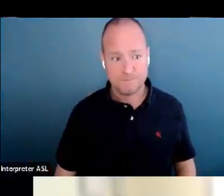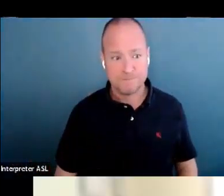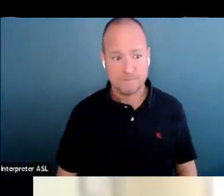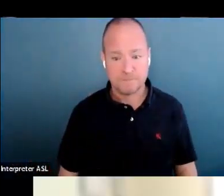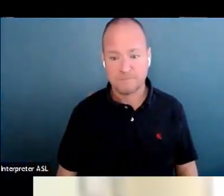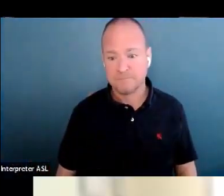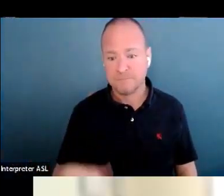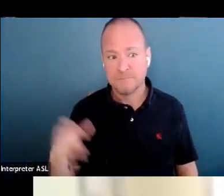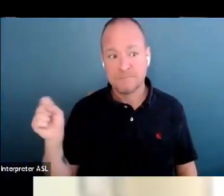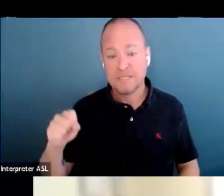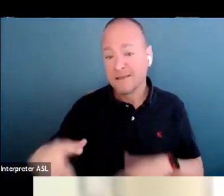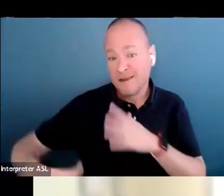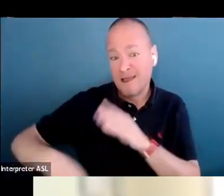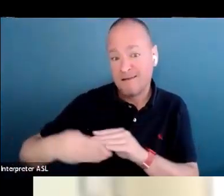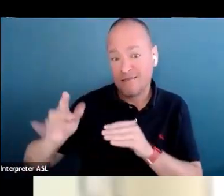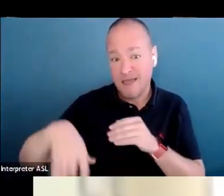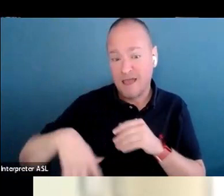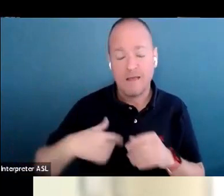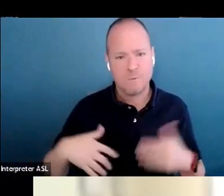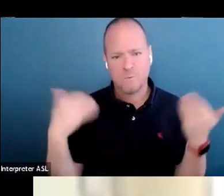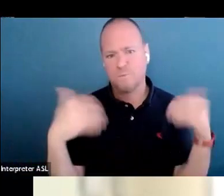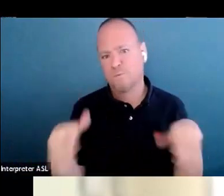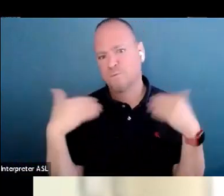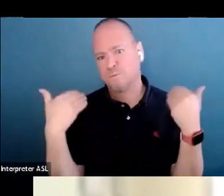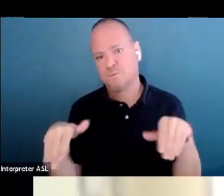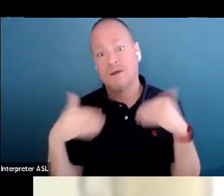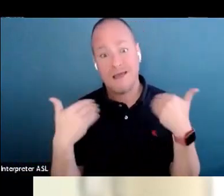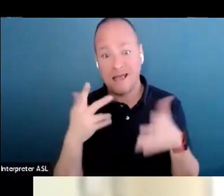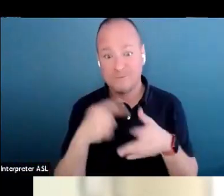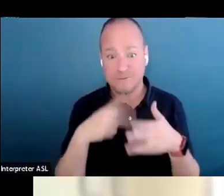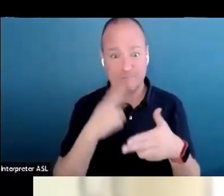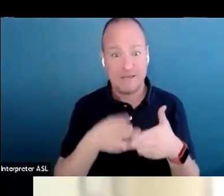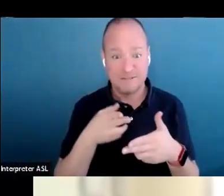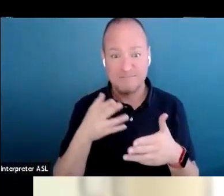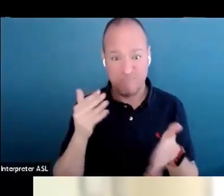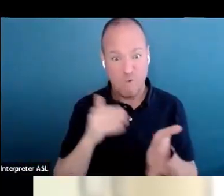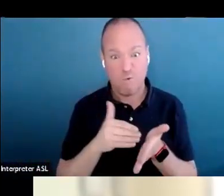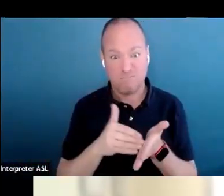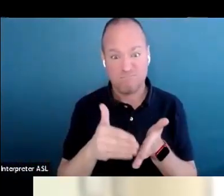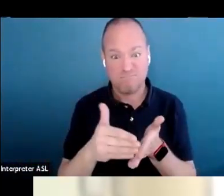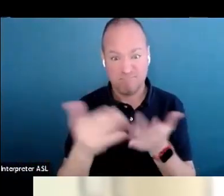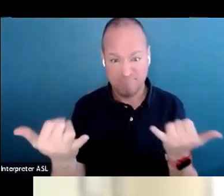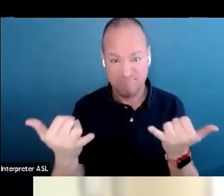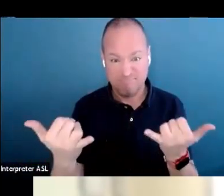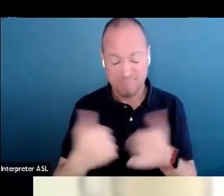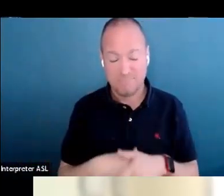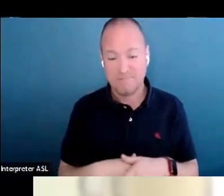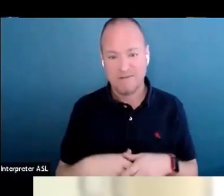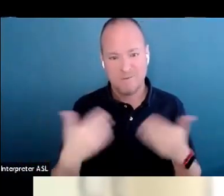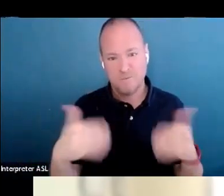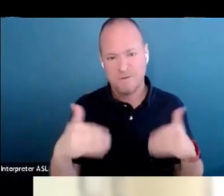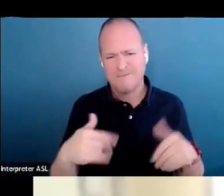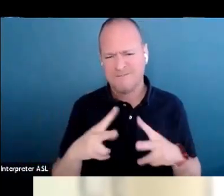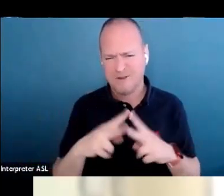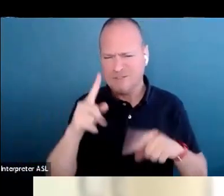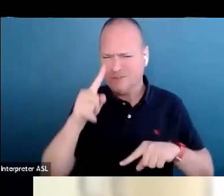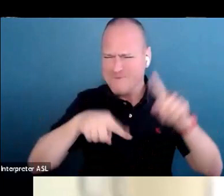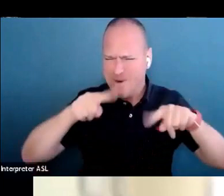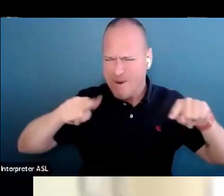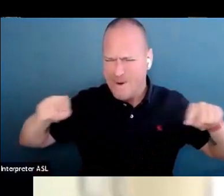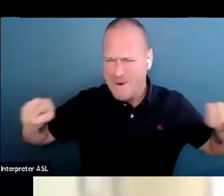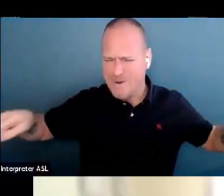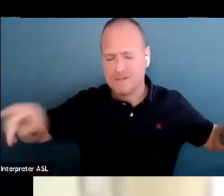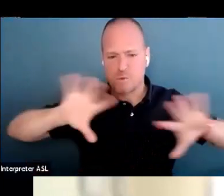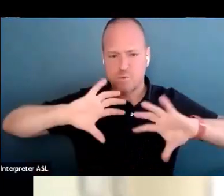Yeah, I can just add to that. I mean, it is an extremely, as was mentioned several times today, it's an extremely diverse group of